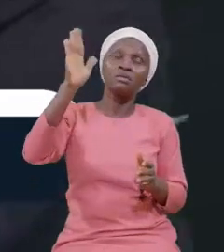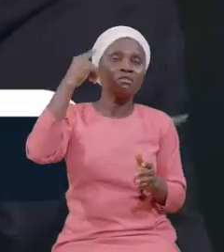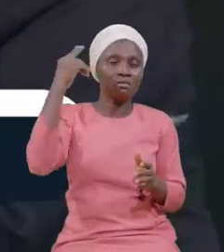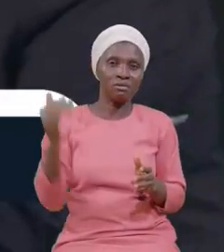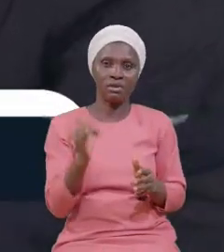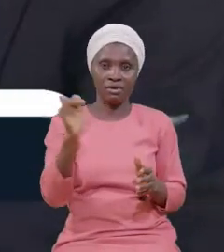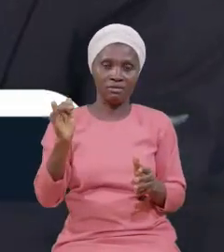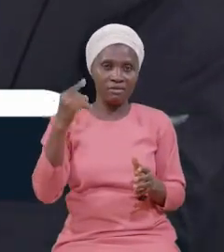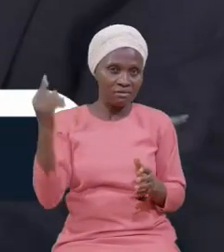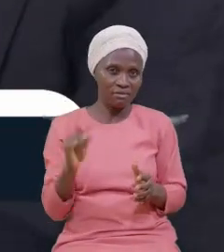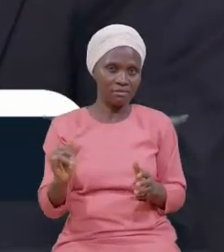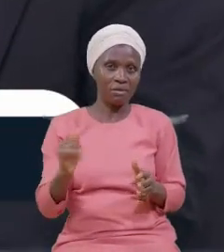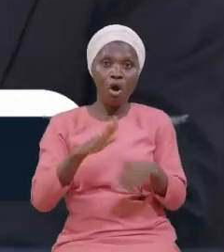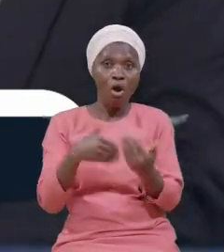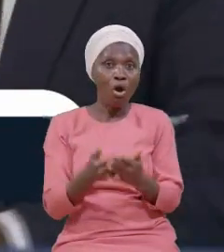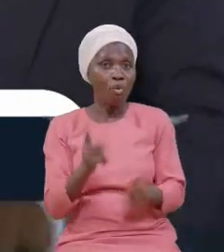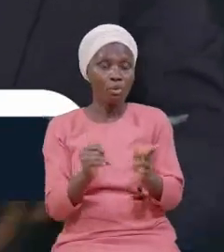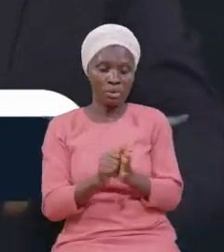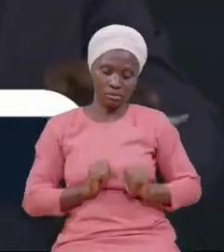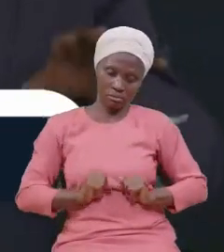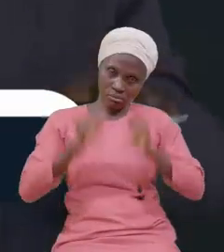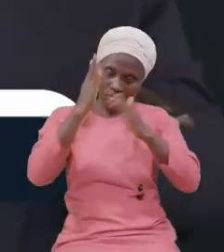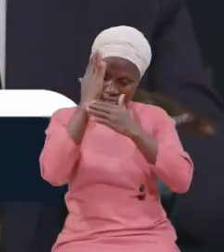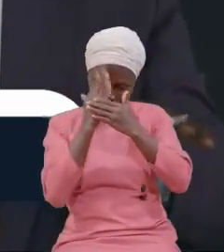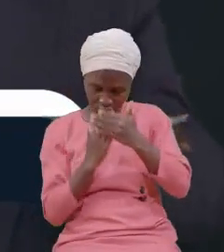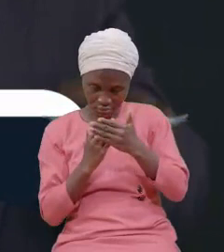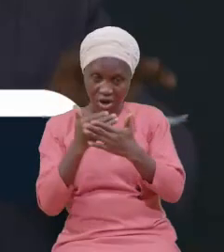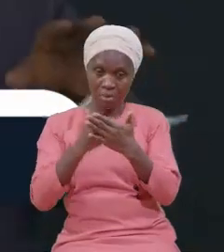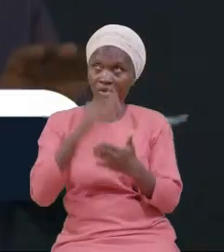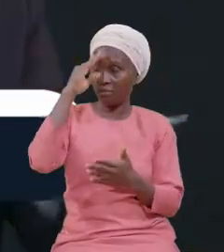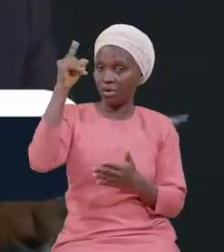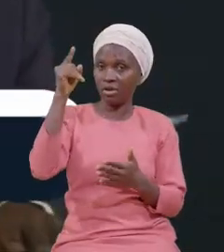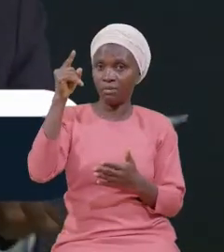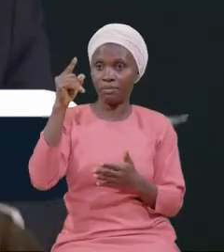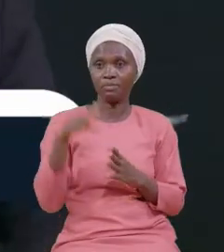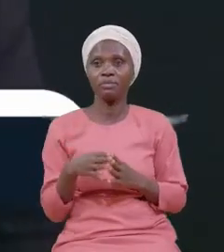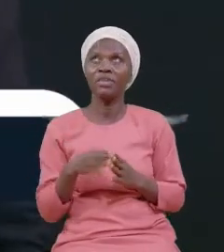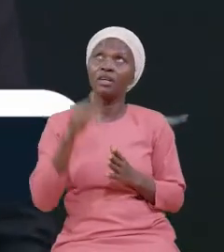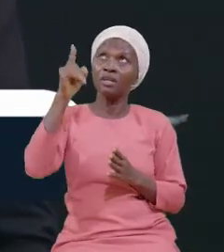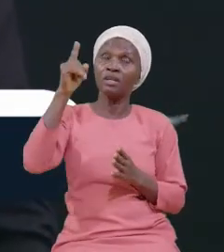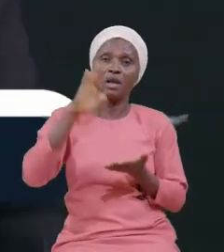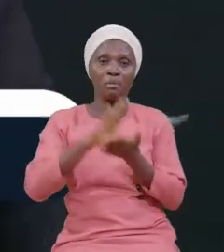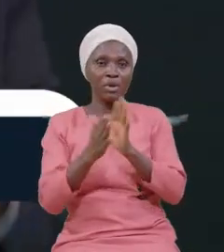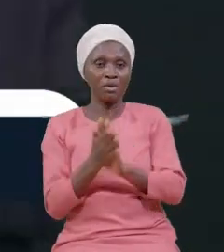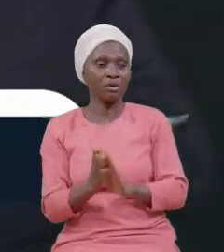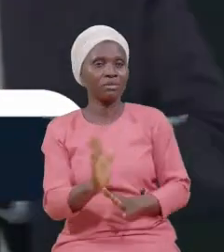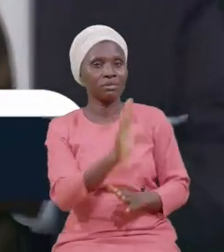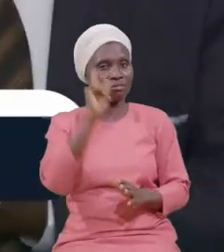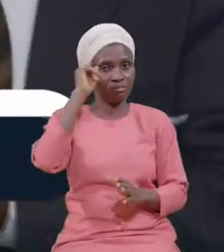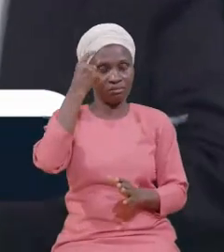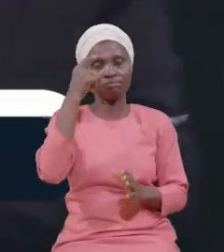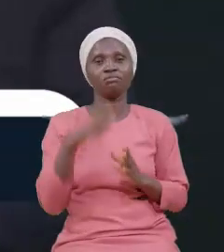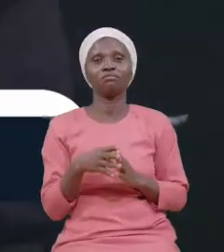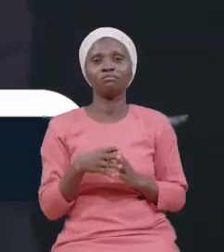who surrender, submit unto him, he becomes the governor of your life. Hey, look at